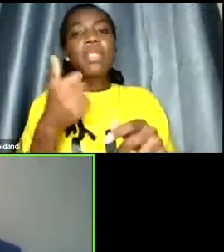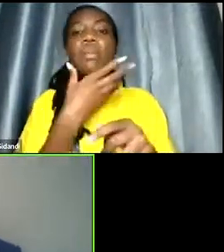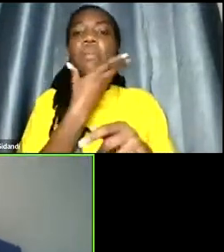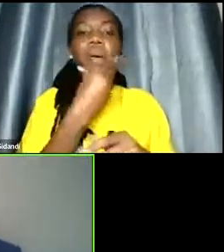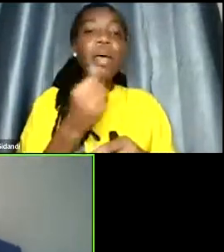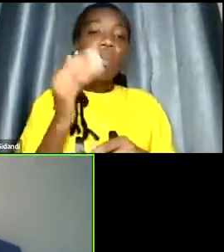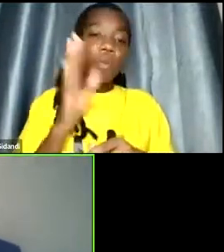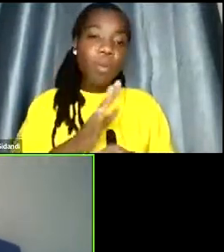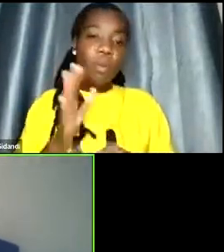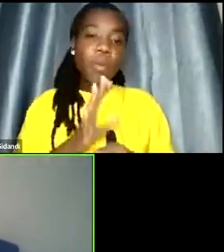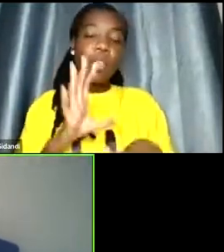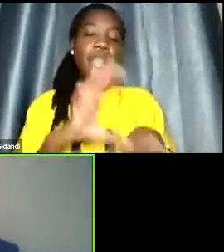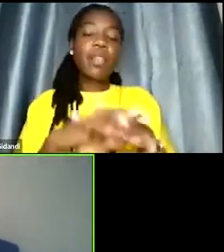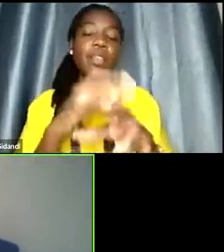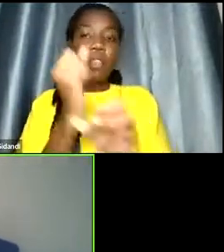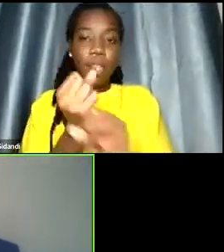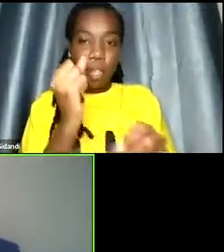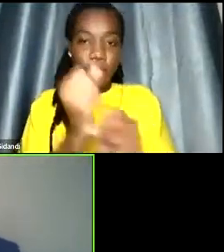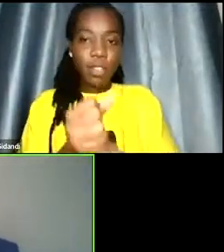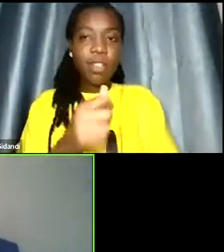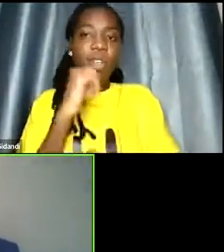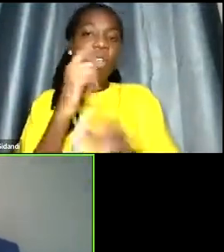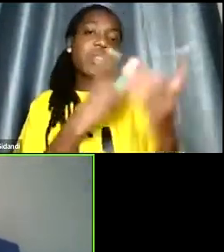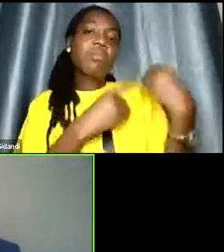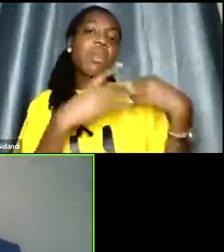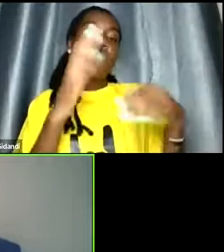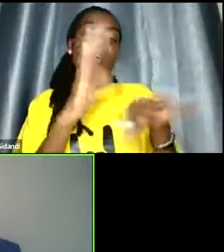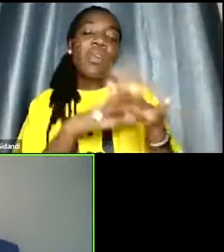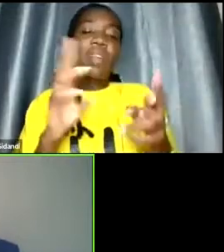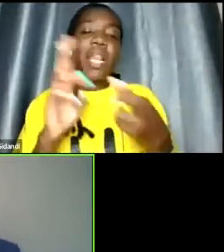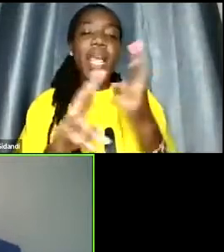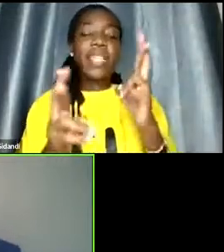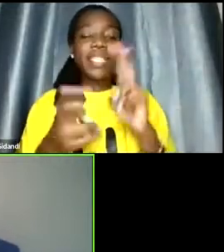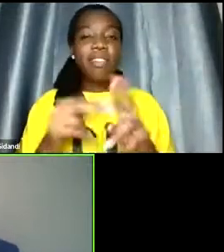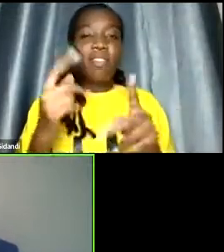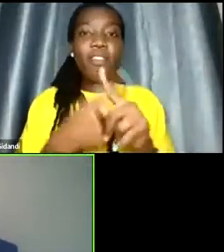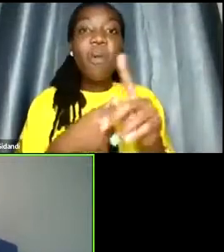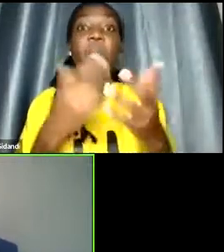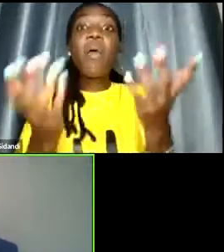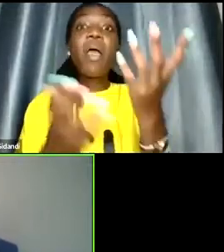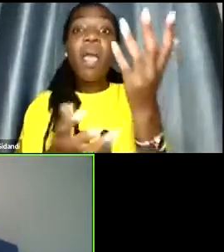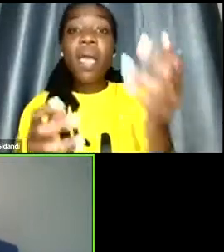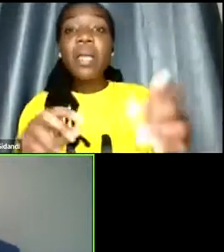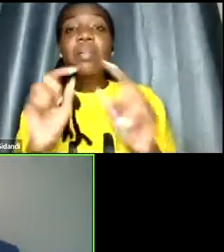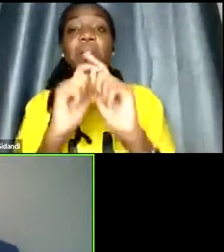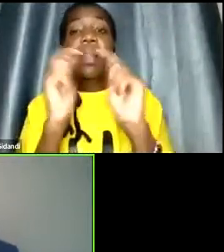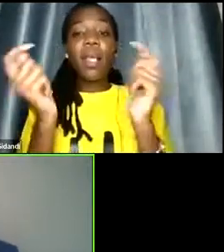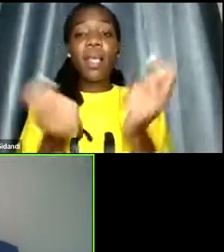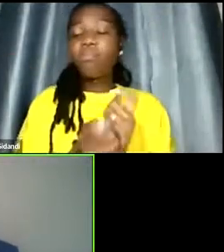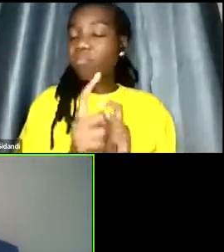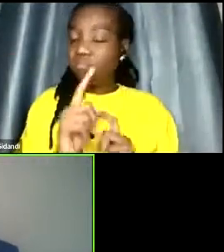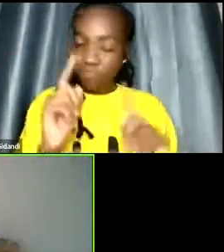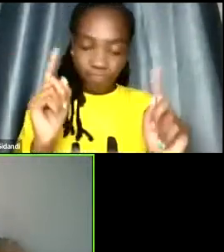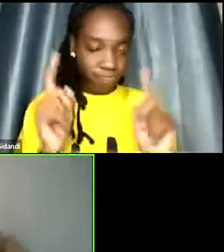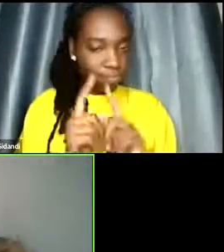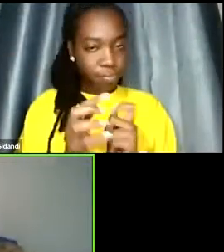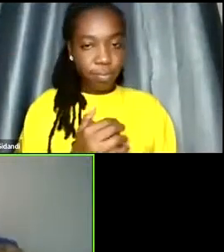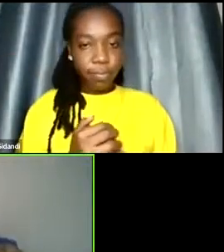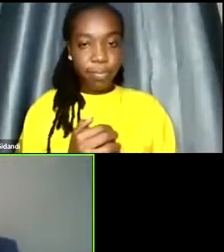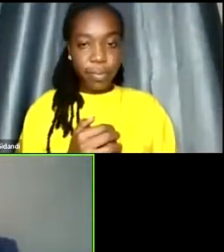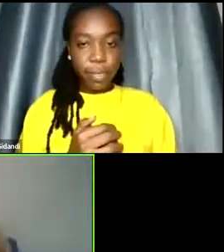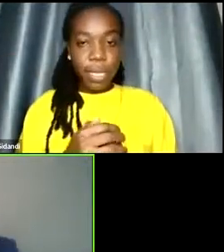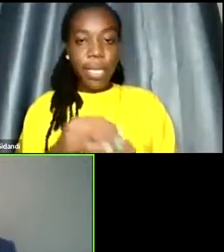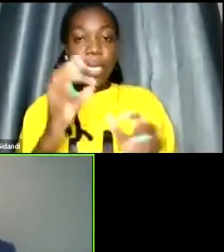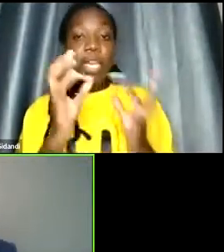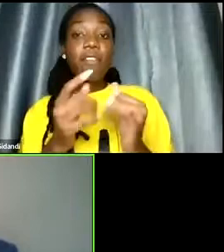on who is your relative, who comes from your tribe, who comes from your region, who speaks your language. That's immaterial. And if you start to do